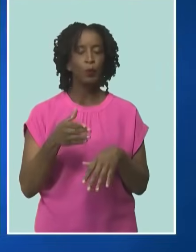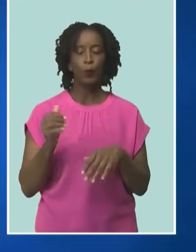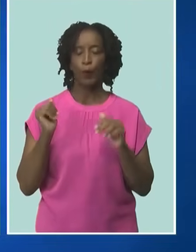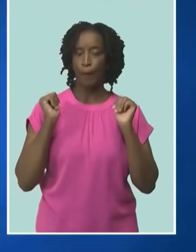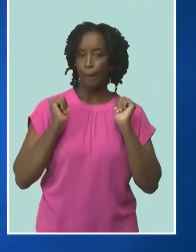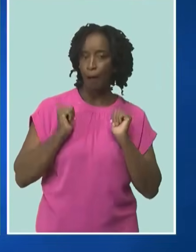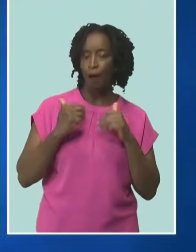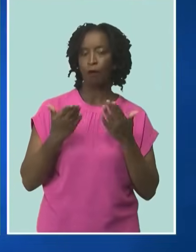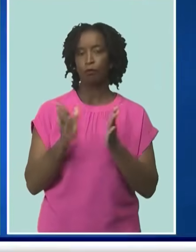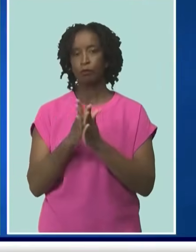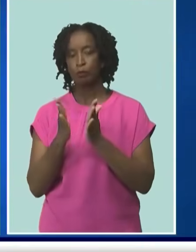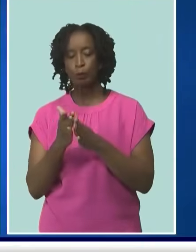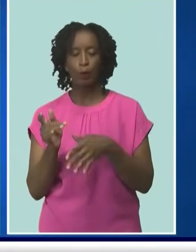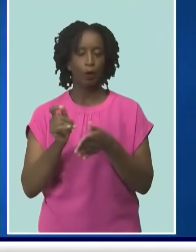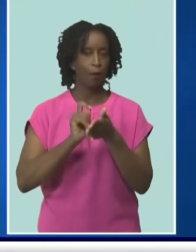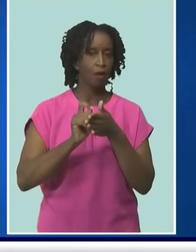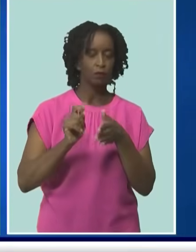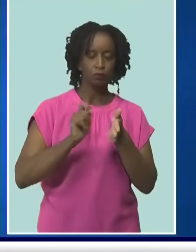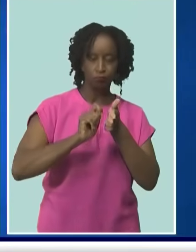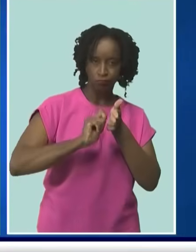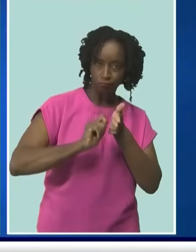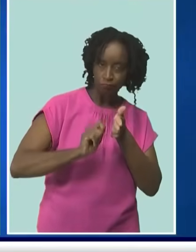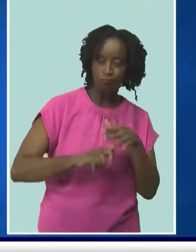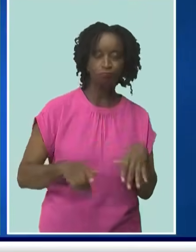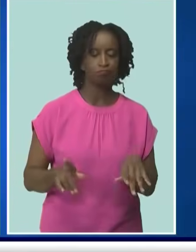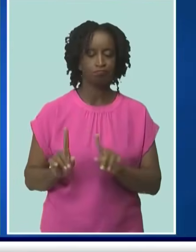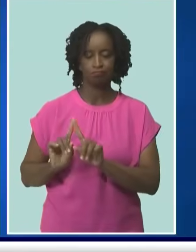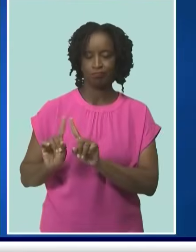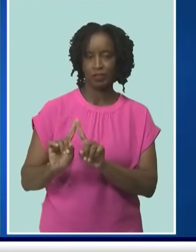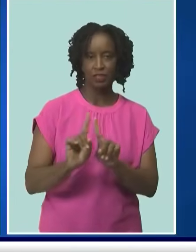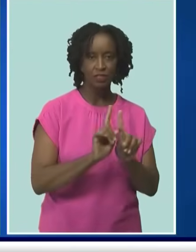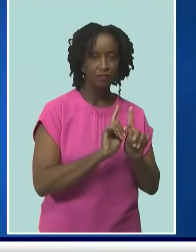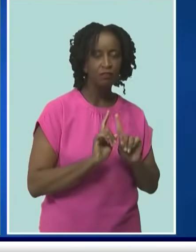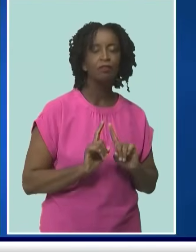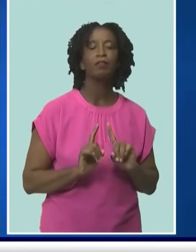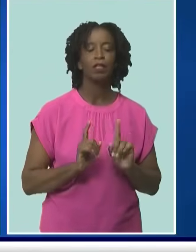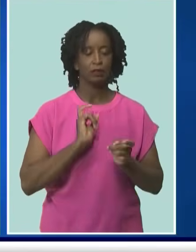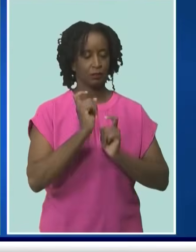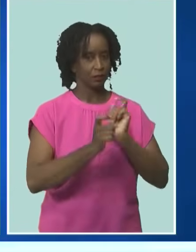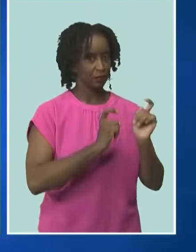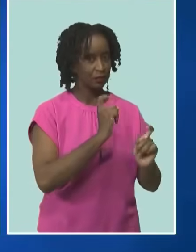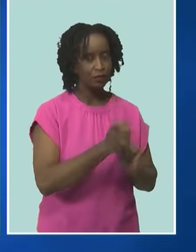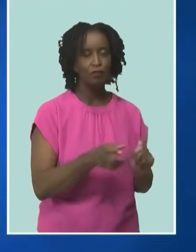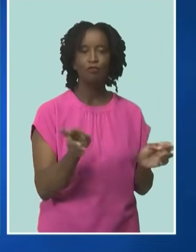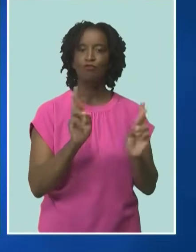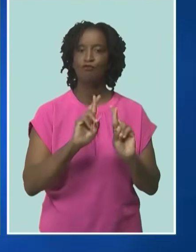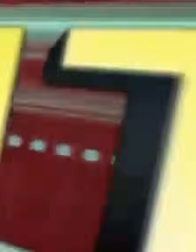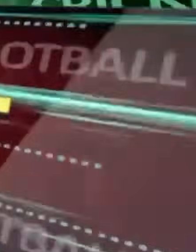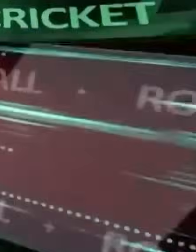pencils, erasers, whatever is necessary to make them comfortable for back to school.